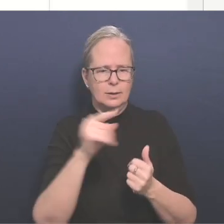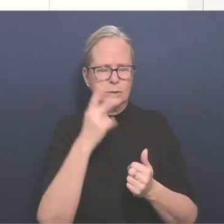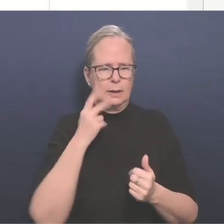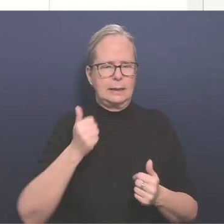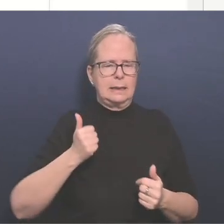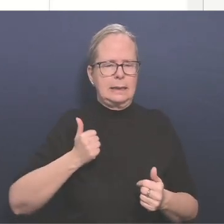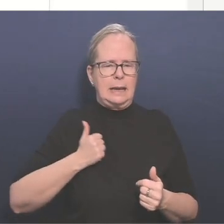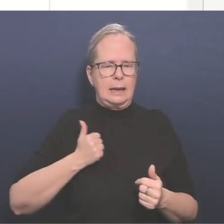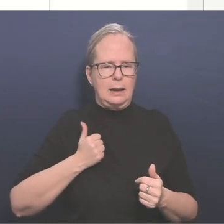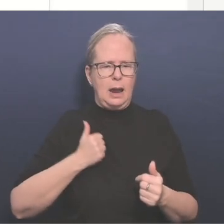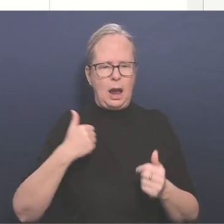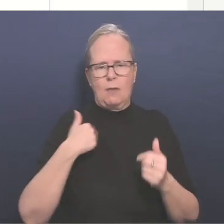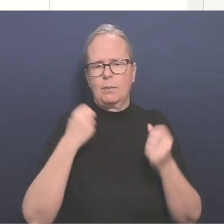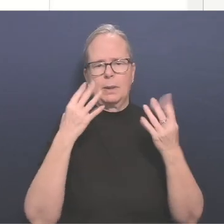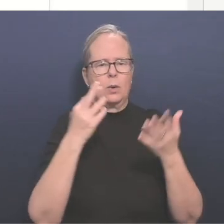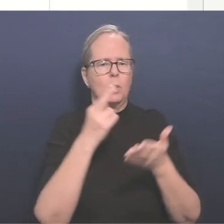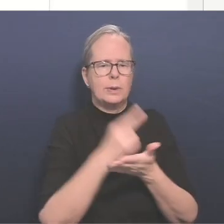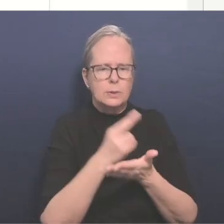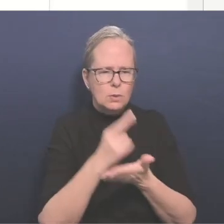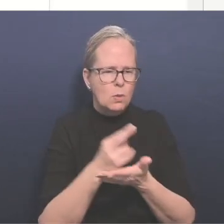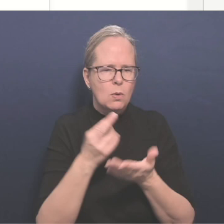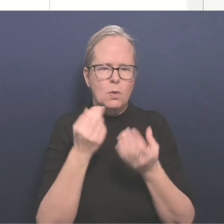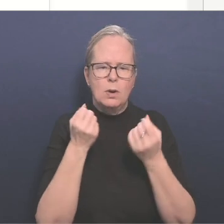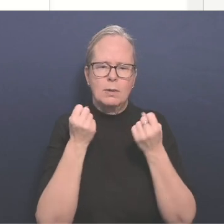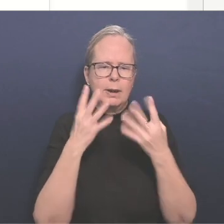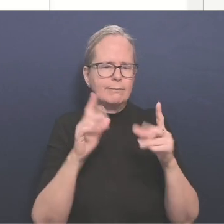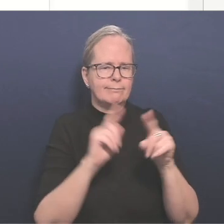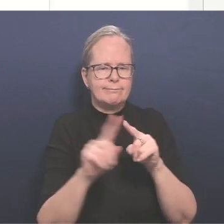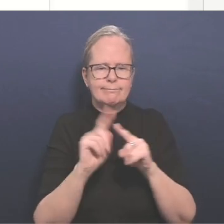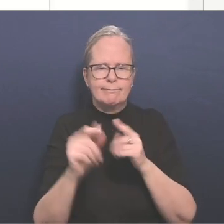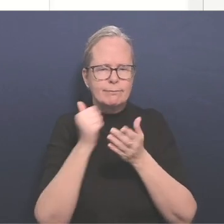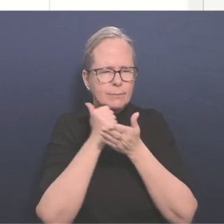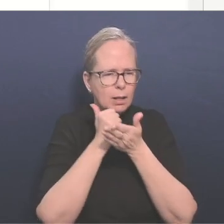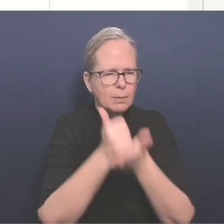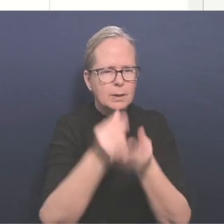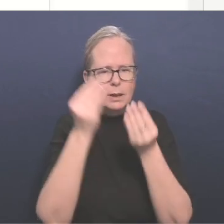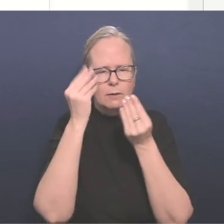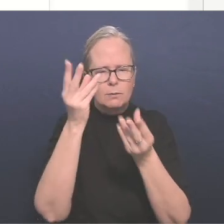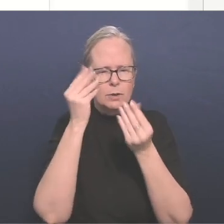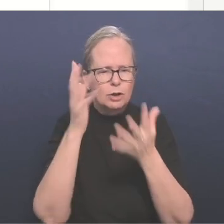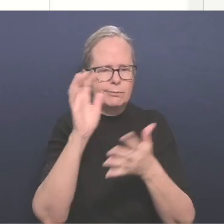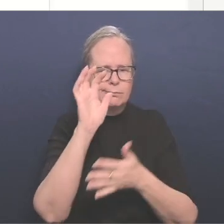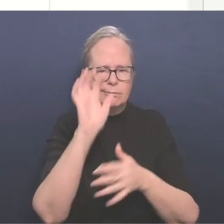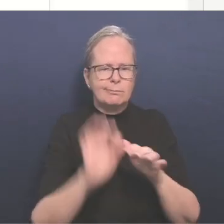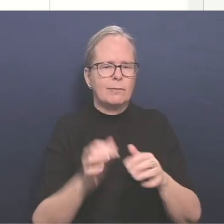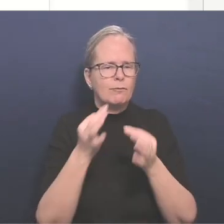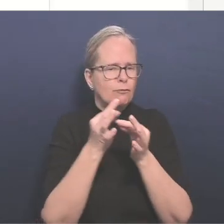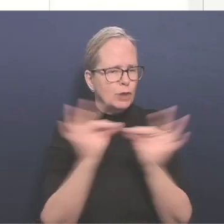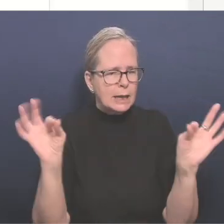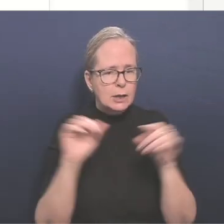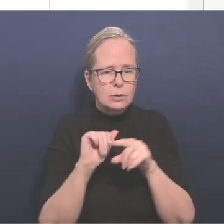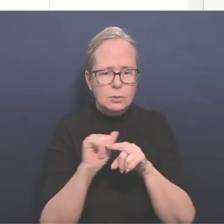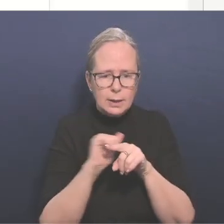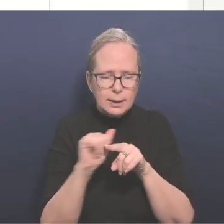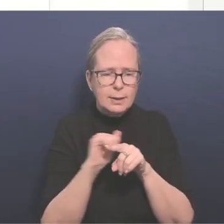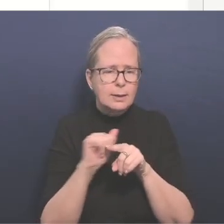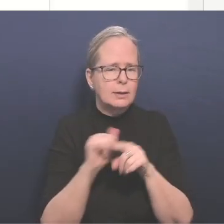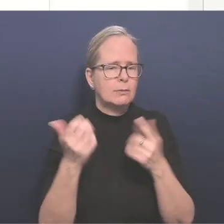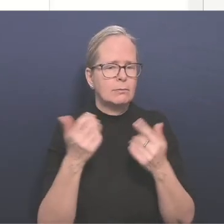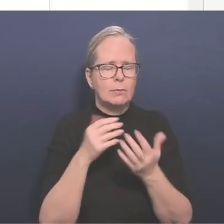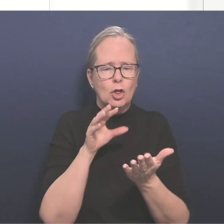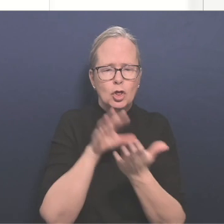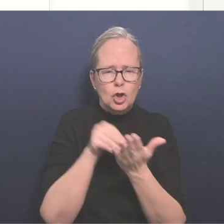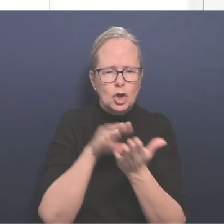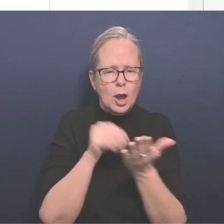points. It depends on what point you are in life or what point your client is in life. Is the client just